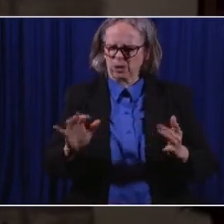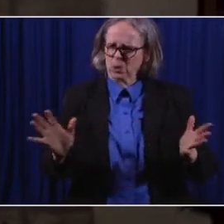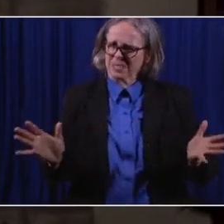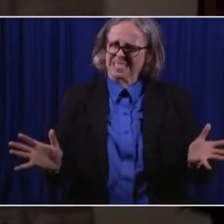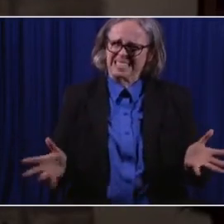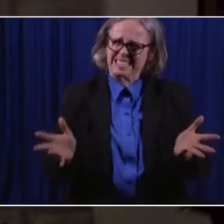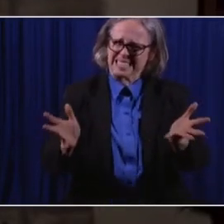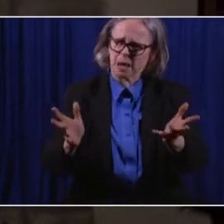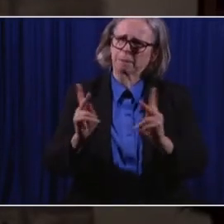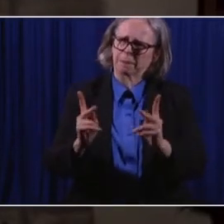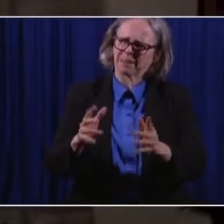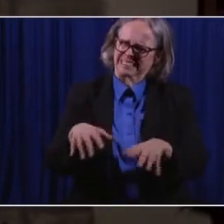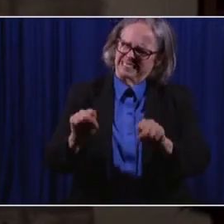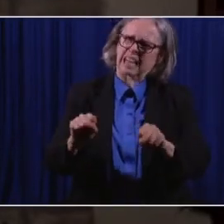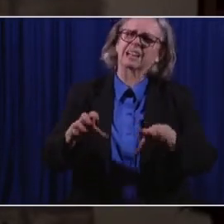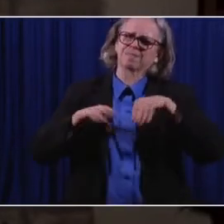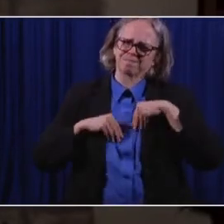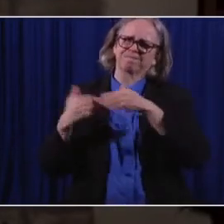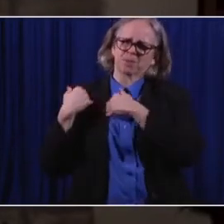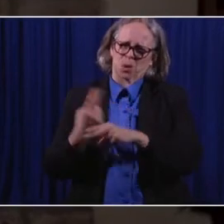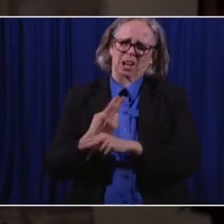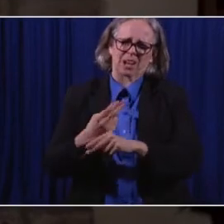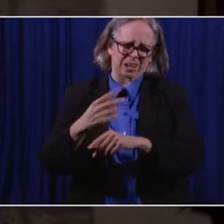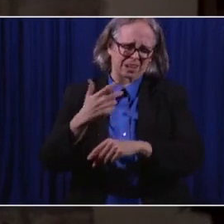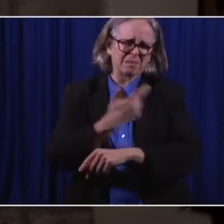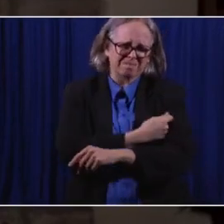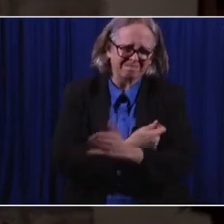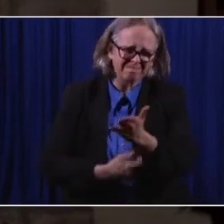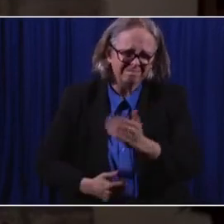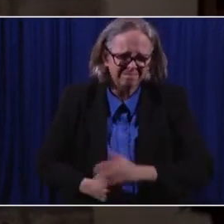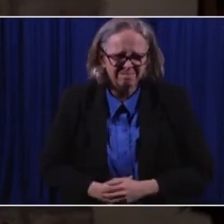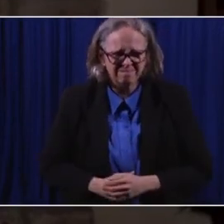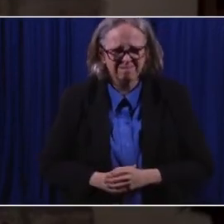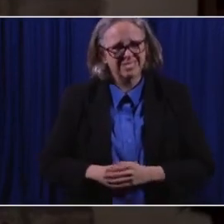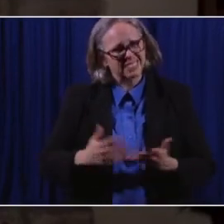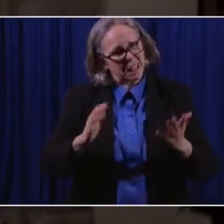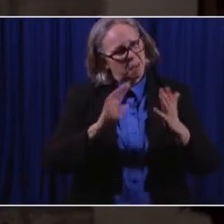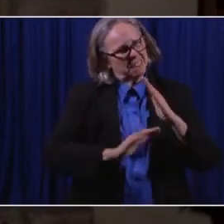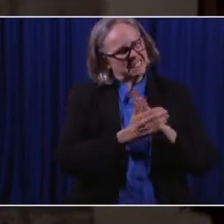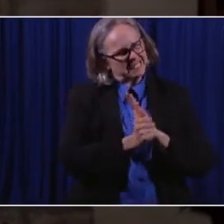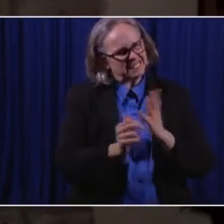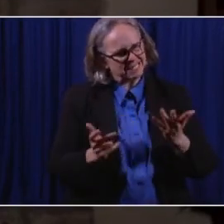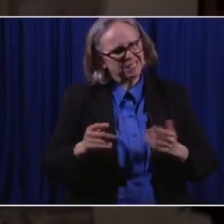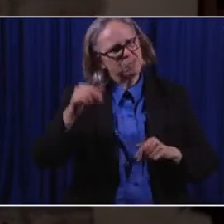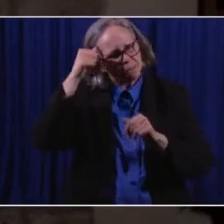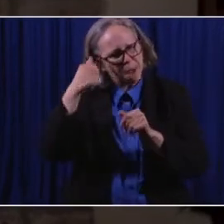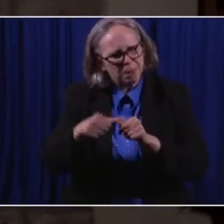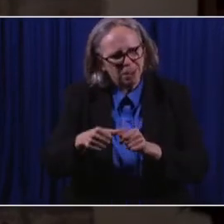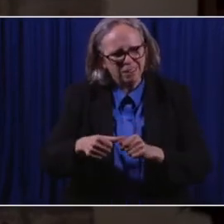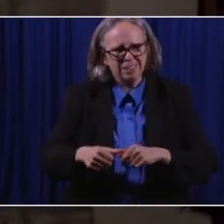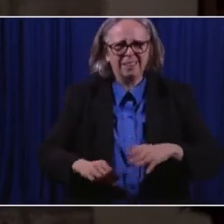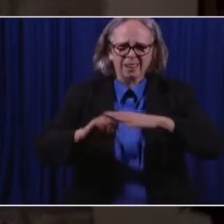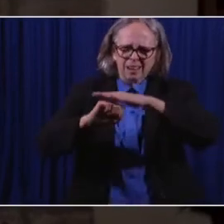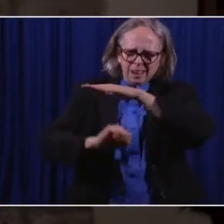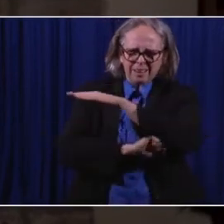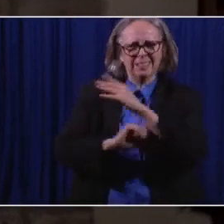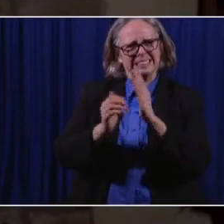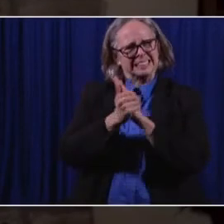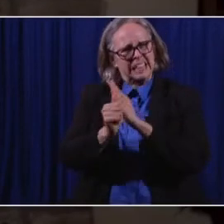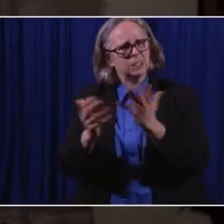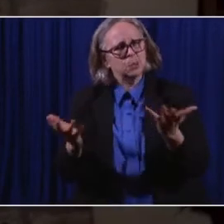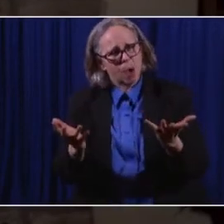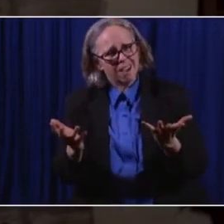about today and carry out that mission. So it's basics, it's back to basics. We can do that, we've done it before, we'll